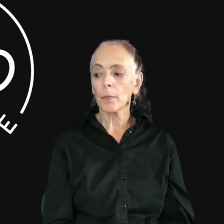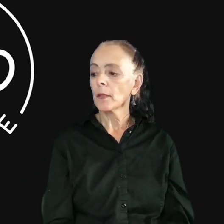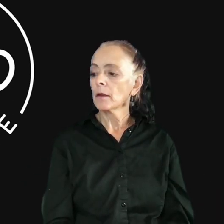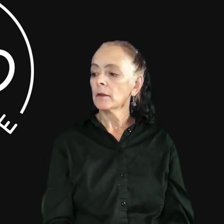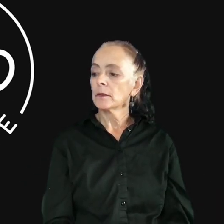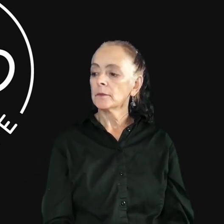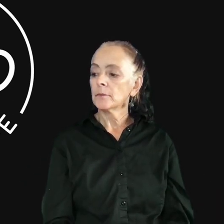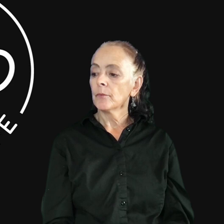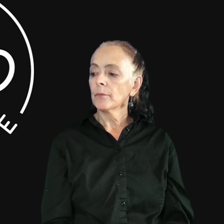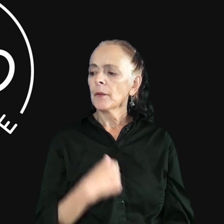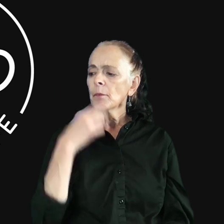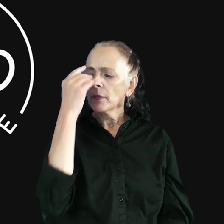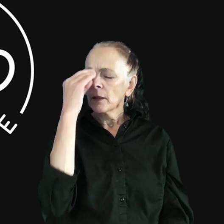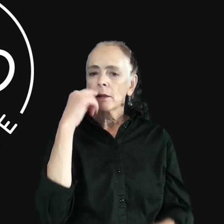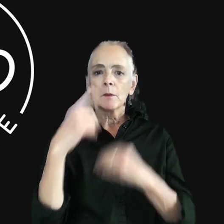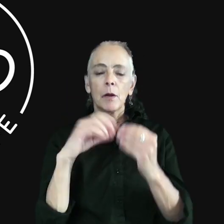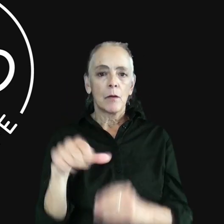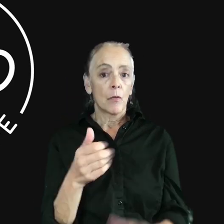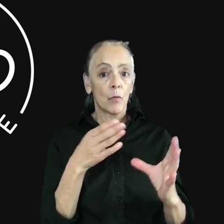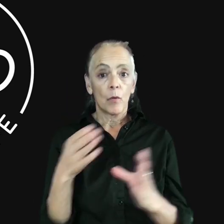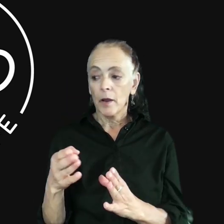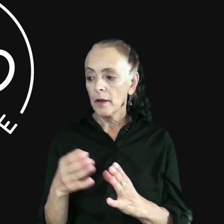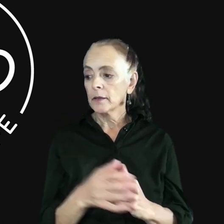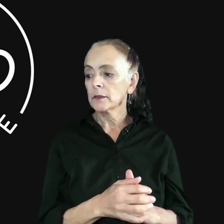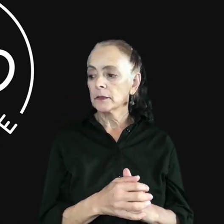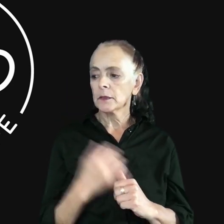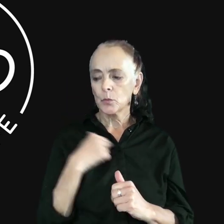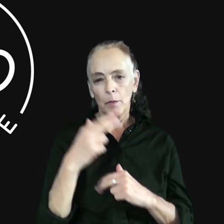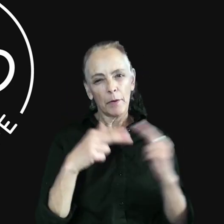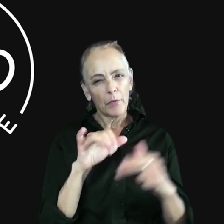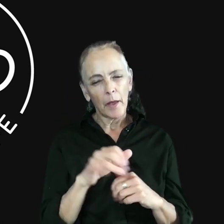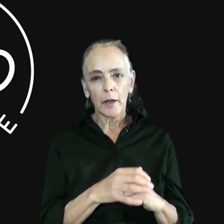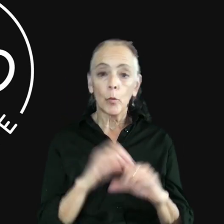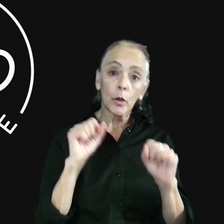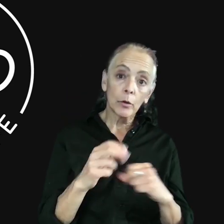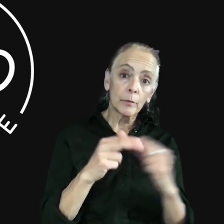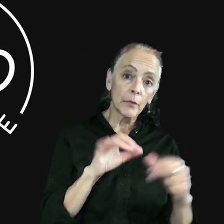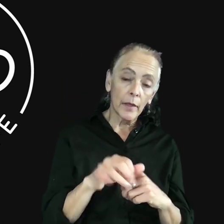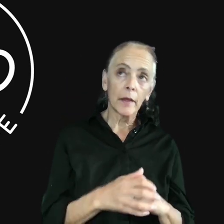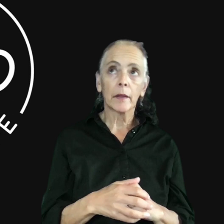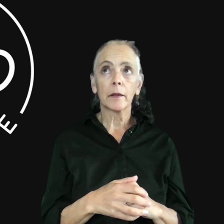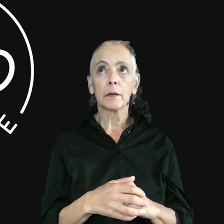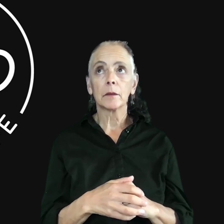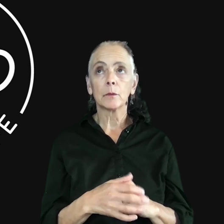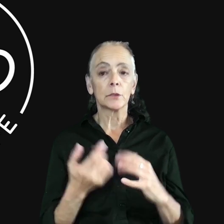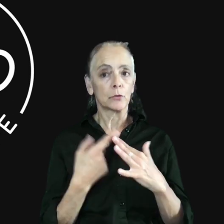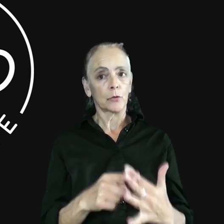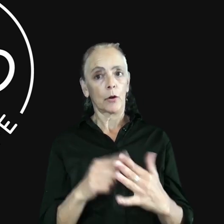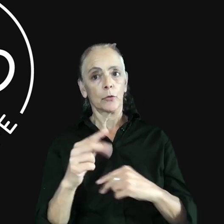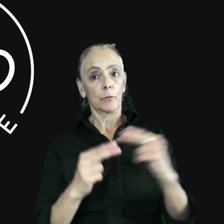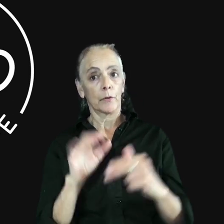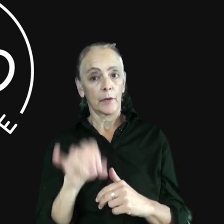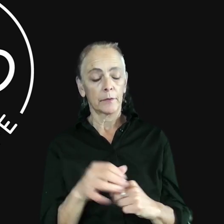other ways uh that um we did build that or that we could build that or what that we started uh to to to to build